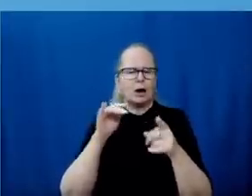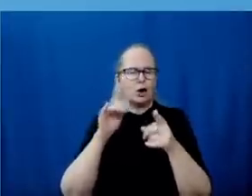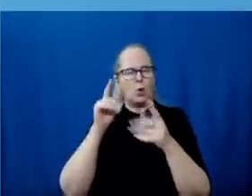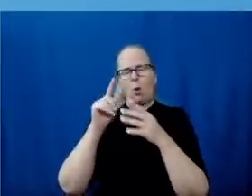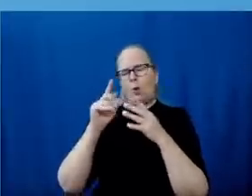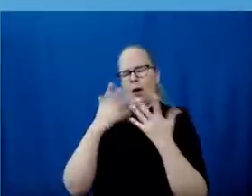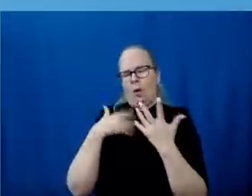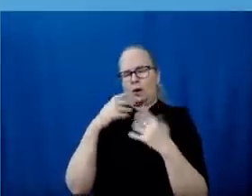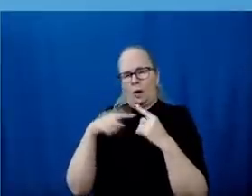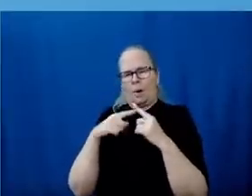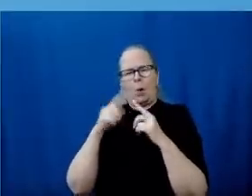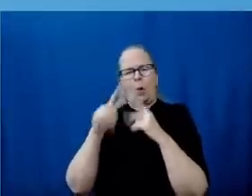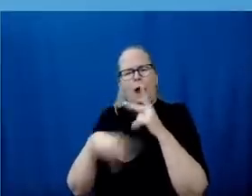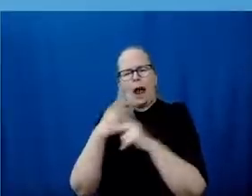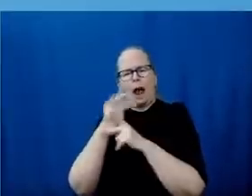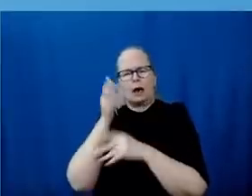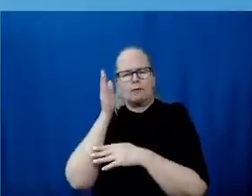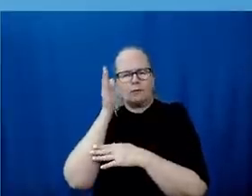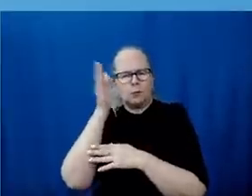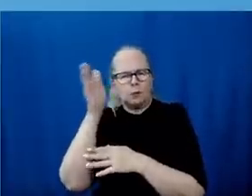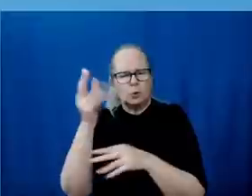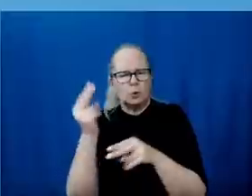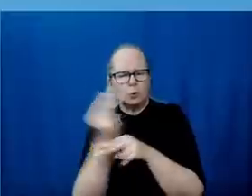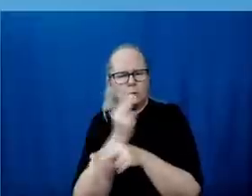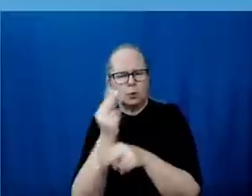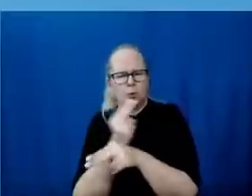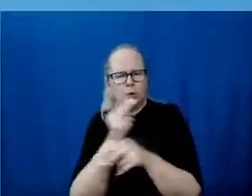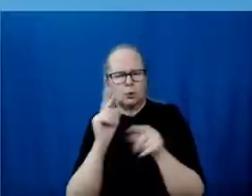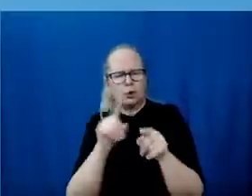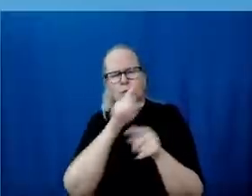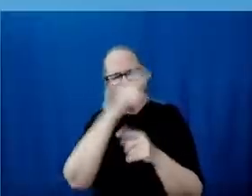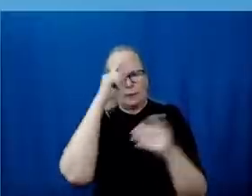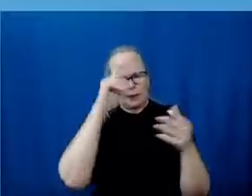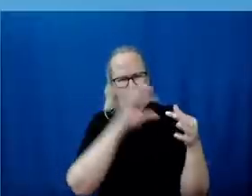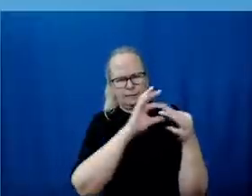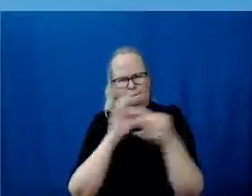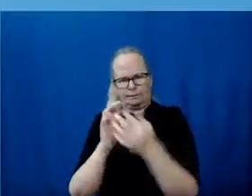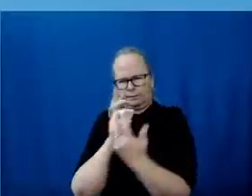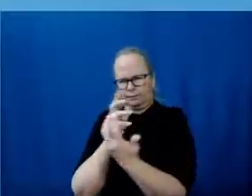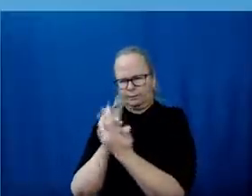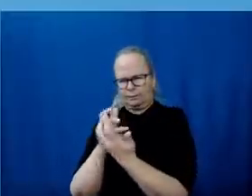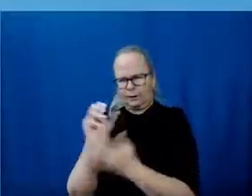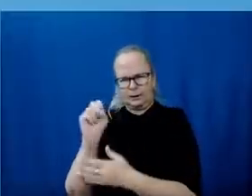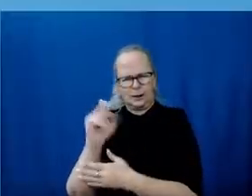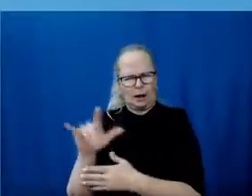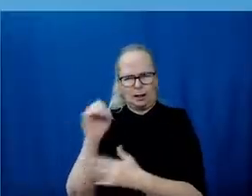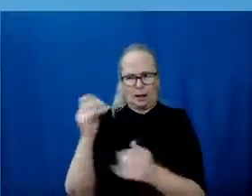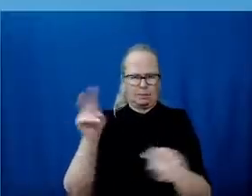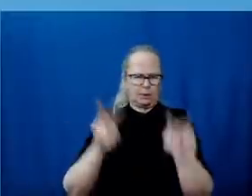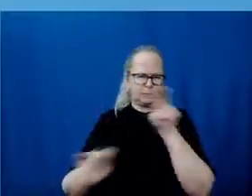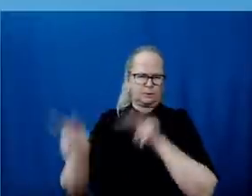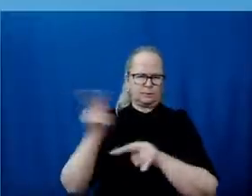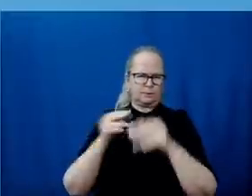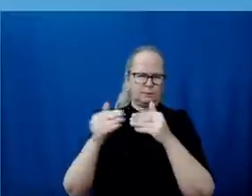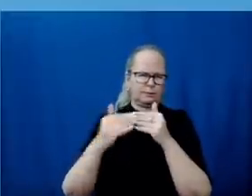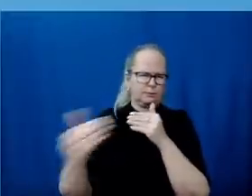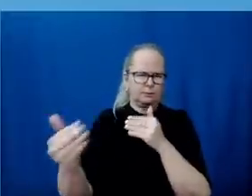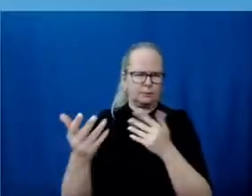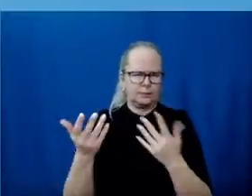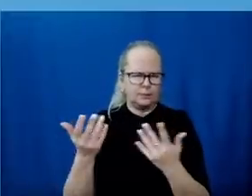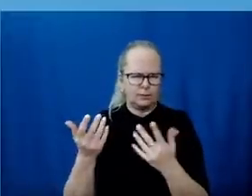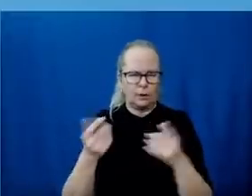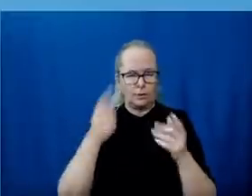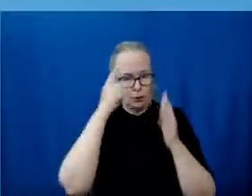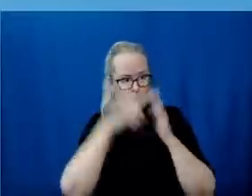what types of future applications do you guys see as a potential for this style of surveillance? So we did talk a little bit